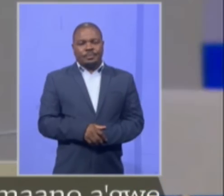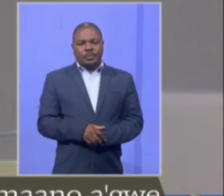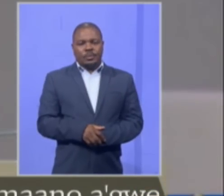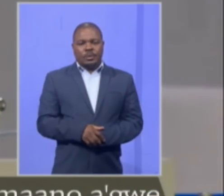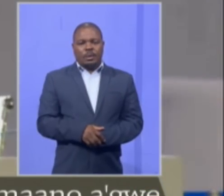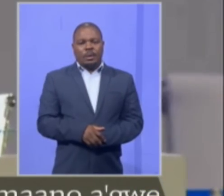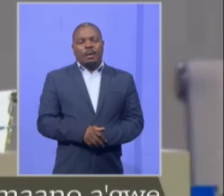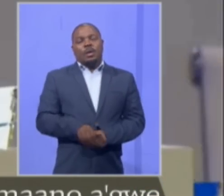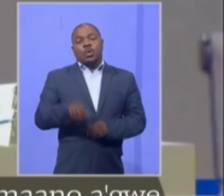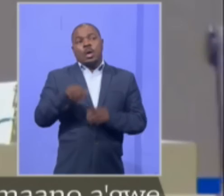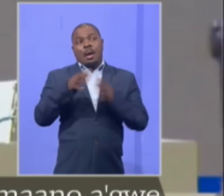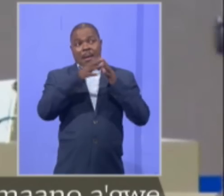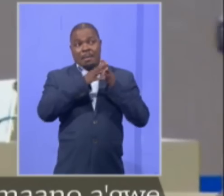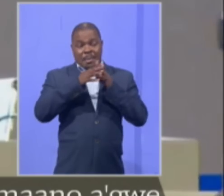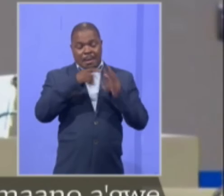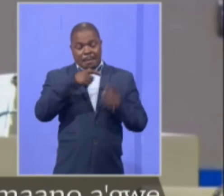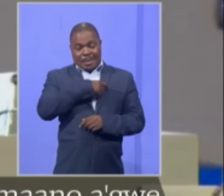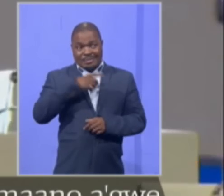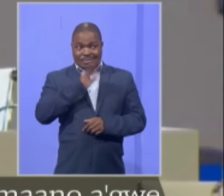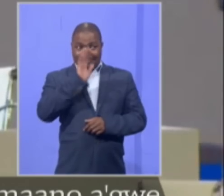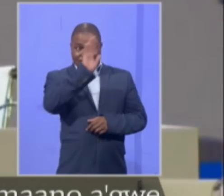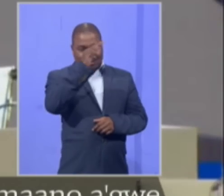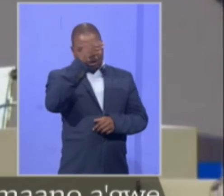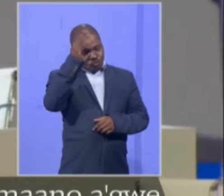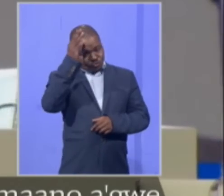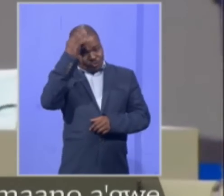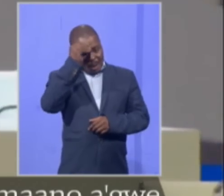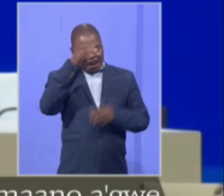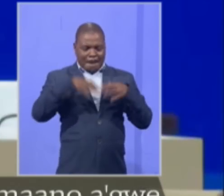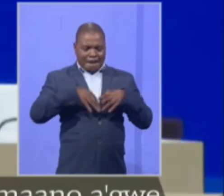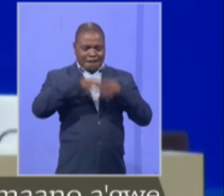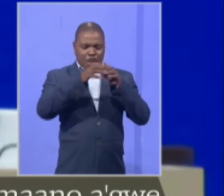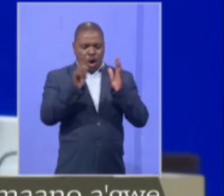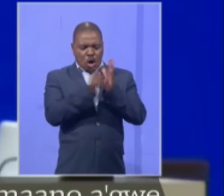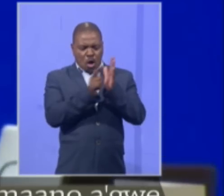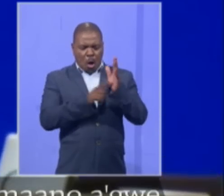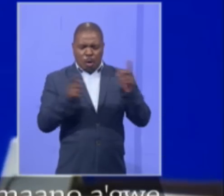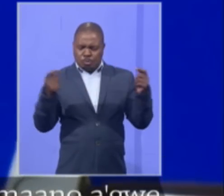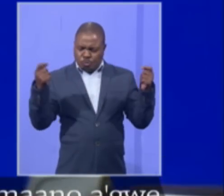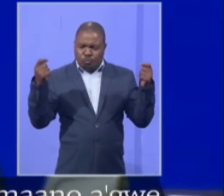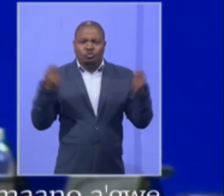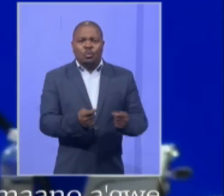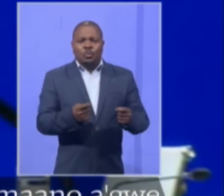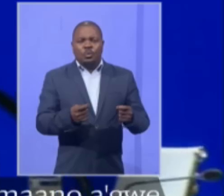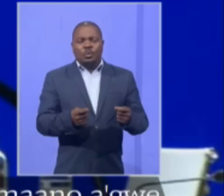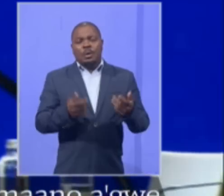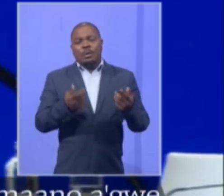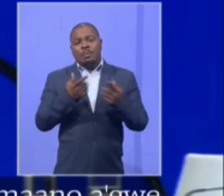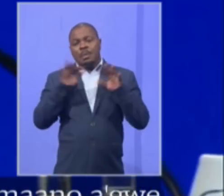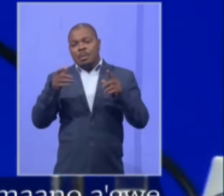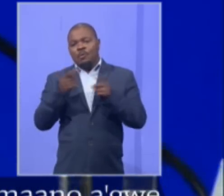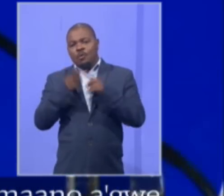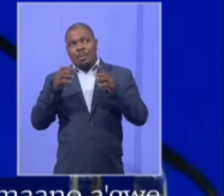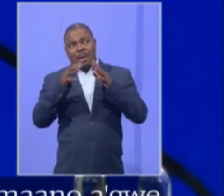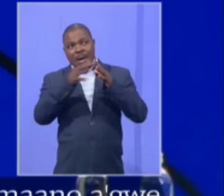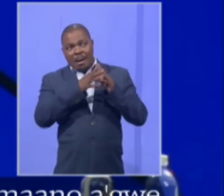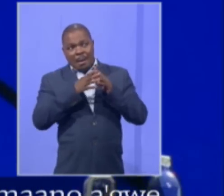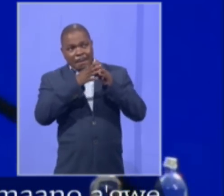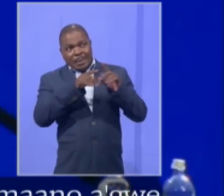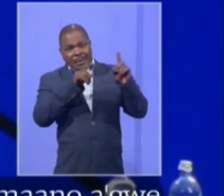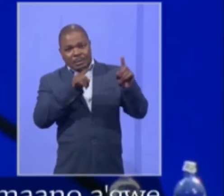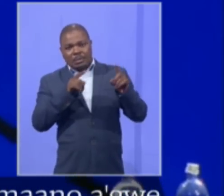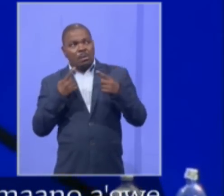Mopresidente wa United States Donald Trump o tlile ka melao e matla kgahlanong le batho bao ba lego nageng ya Amerika